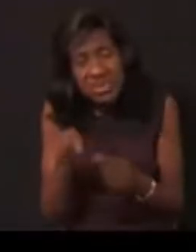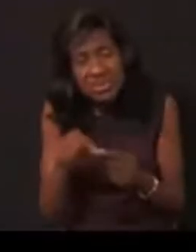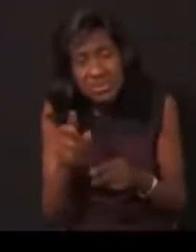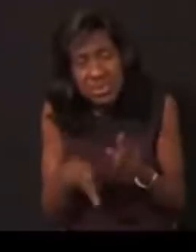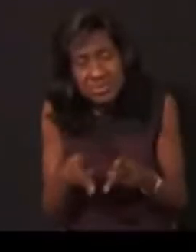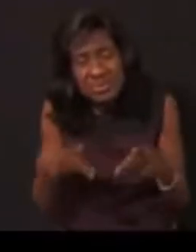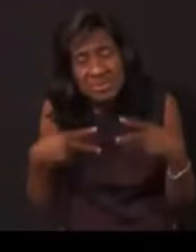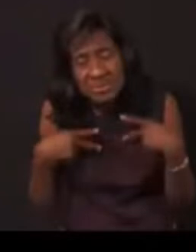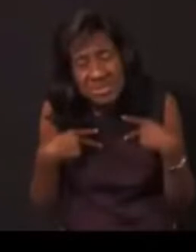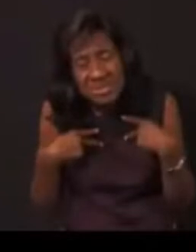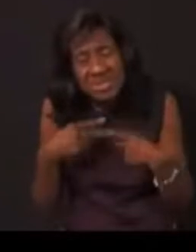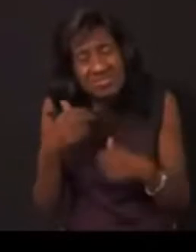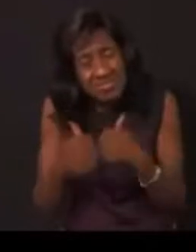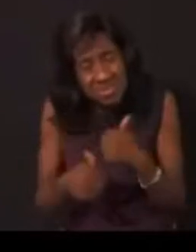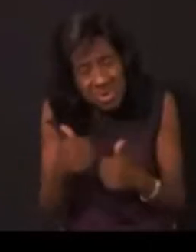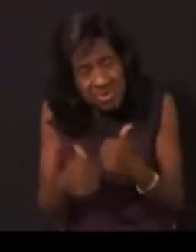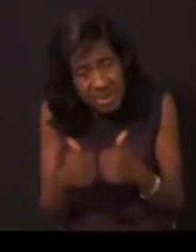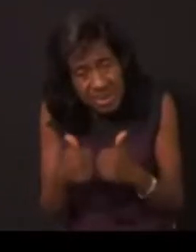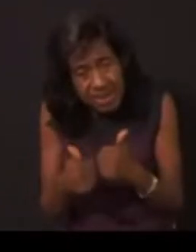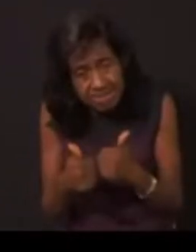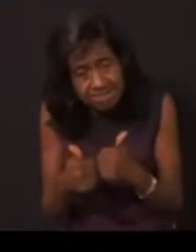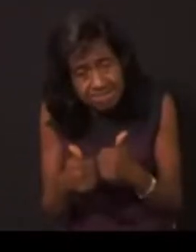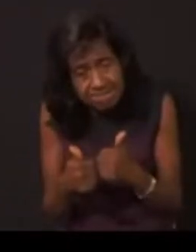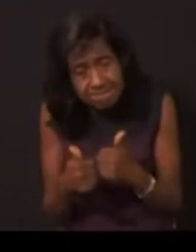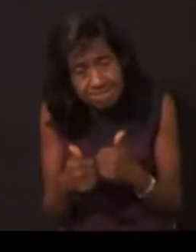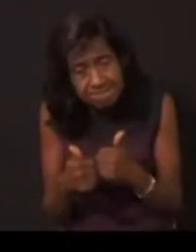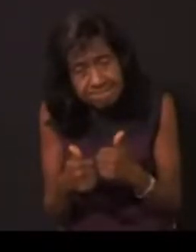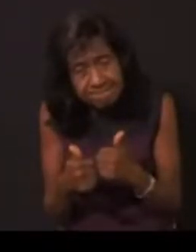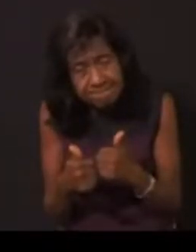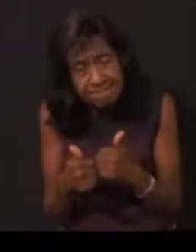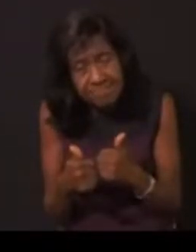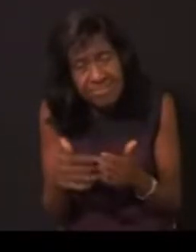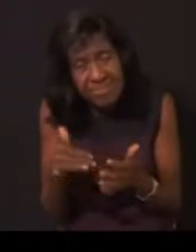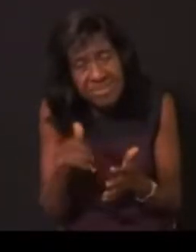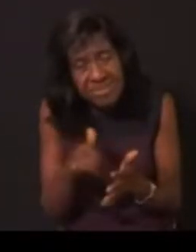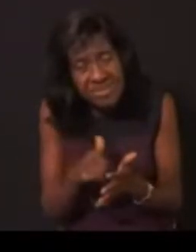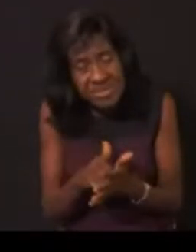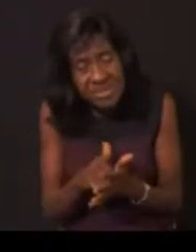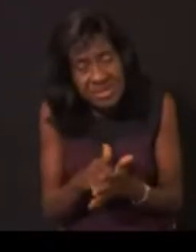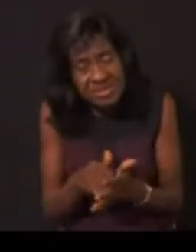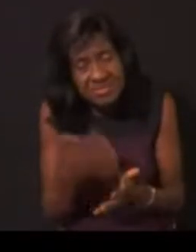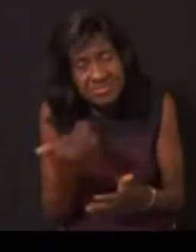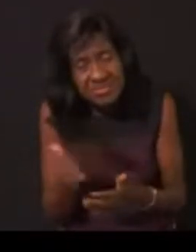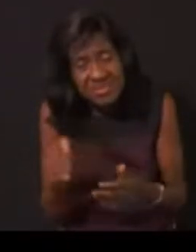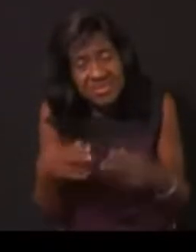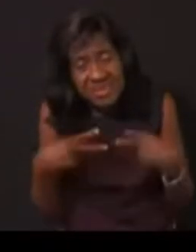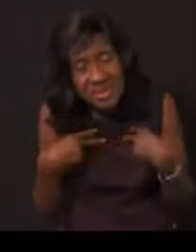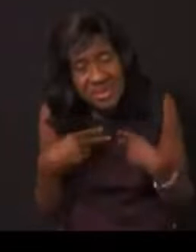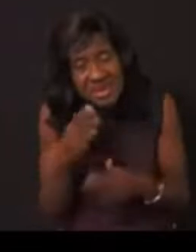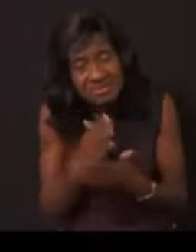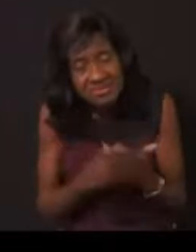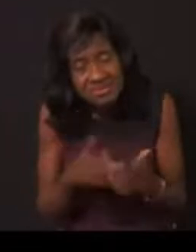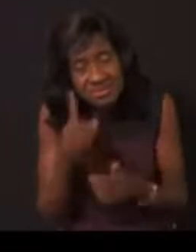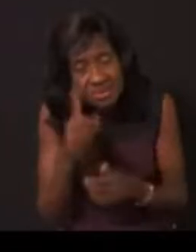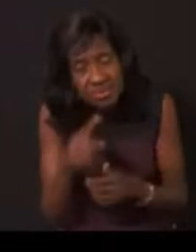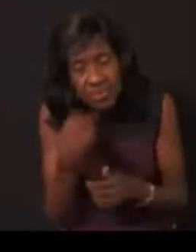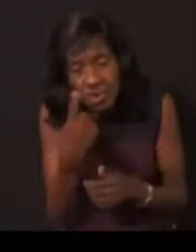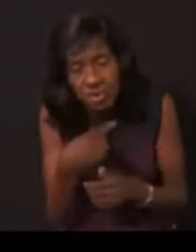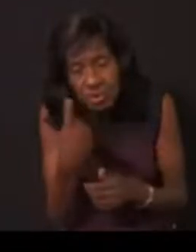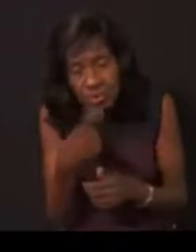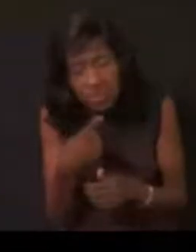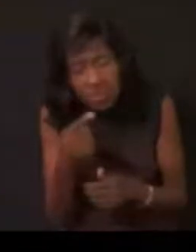circumstances, when they're going through all these uncertainties, that they have someone who is going to be that lifeline for them, who's going to be able